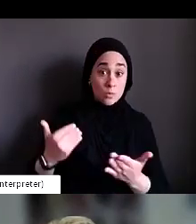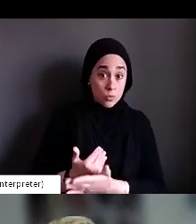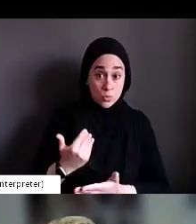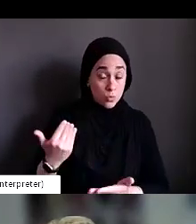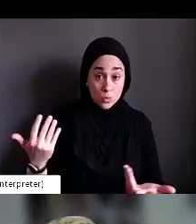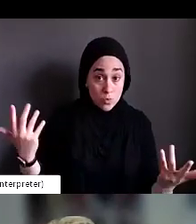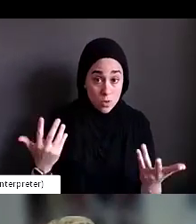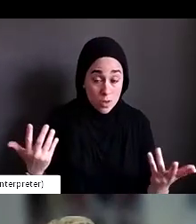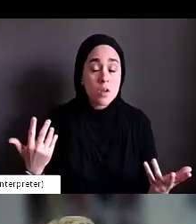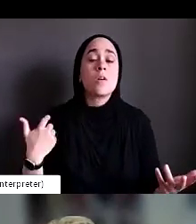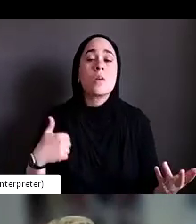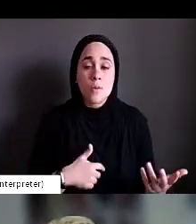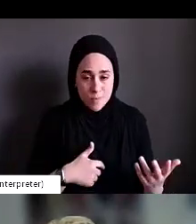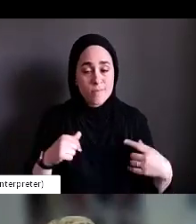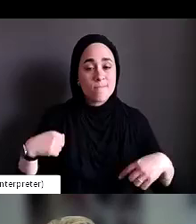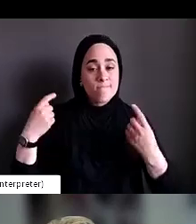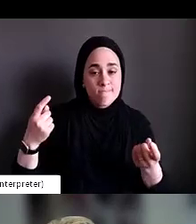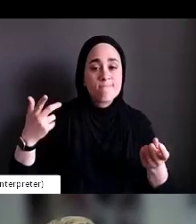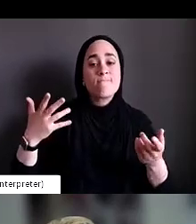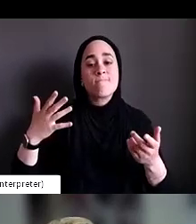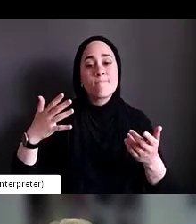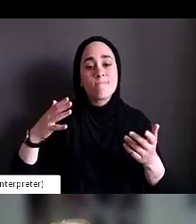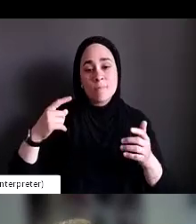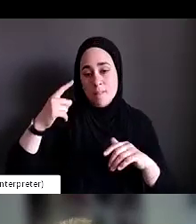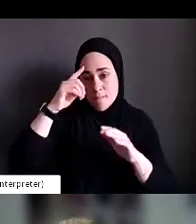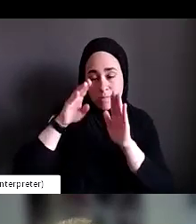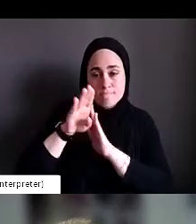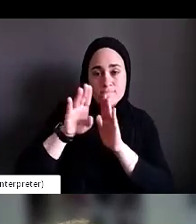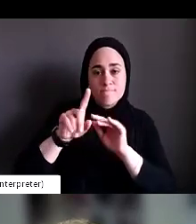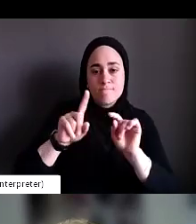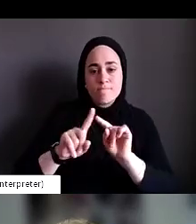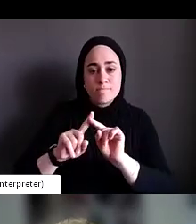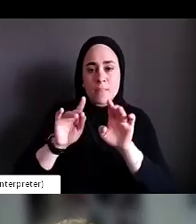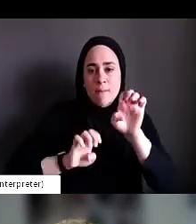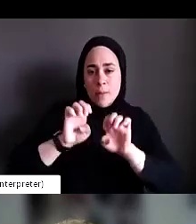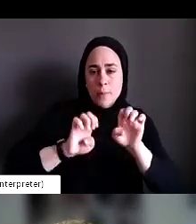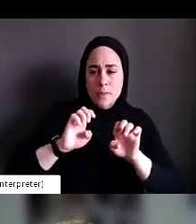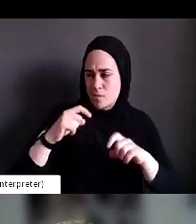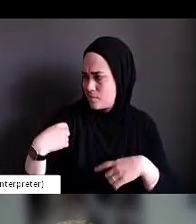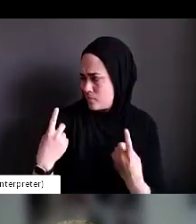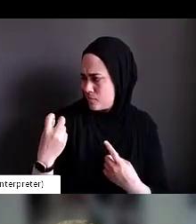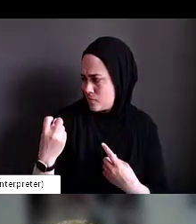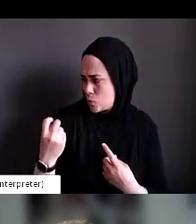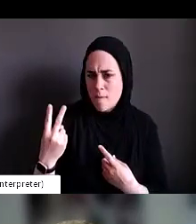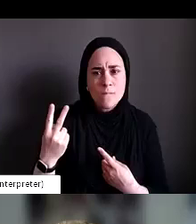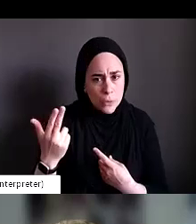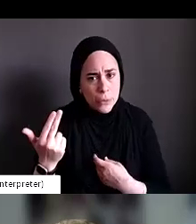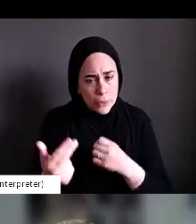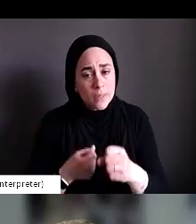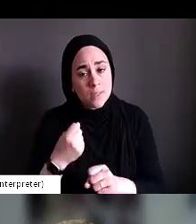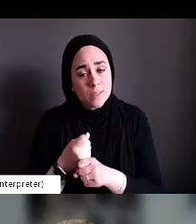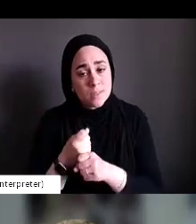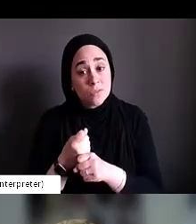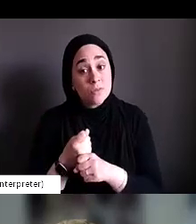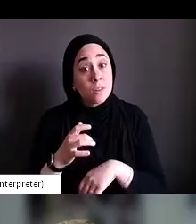Well, we've been conducting developmental evaluations over the last 12 or 13 years, and those are